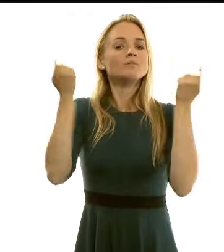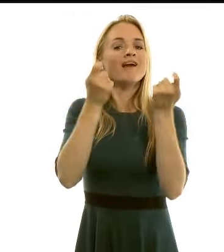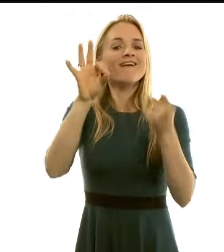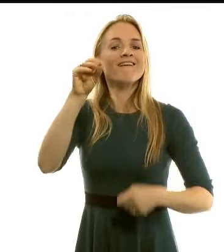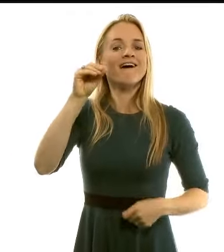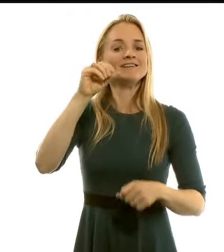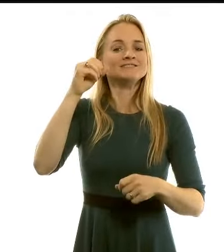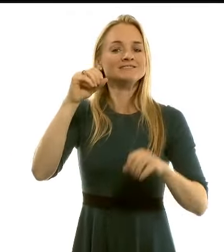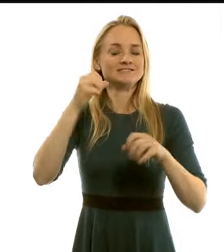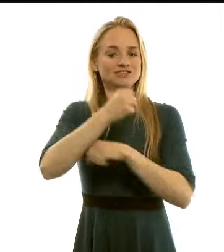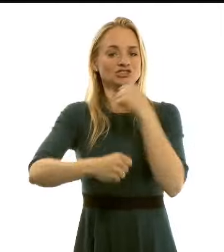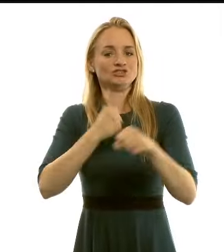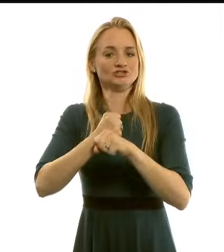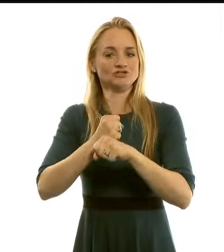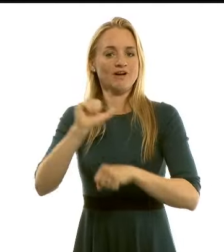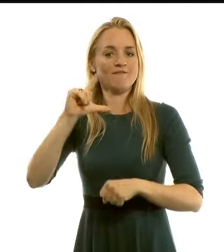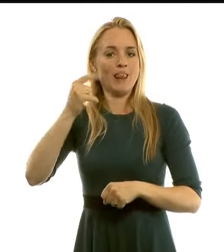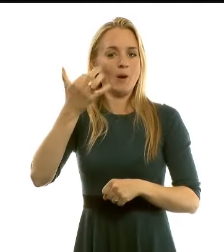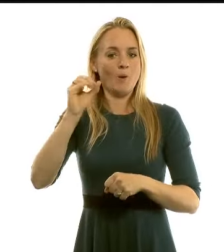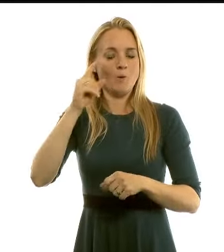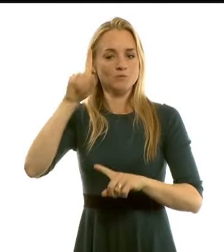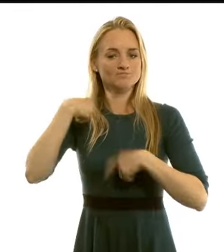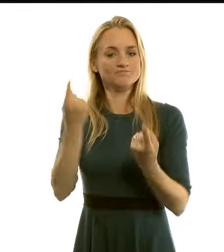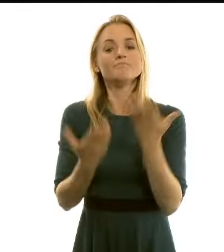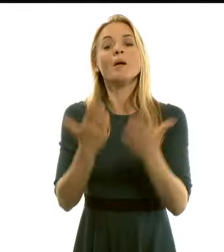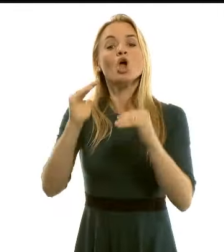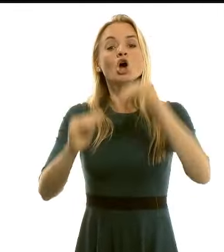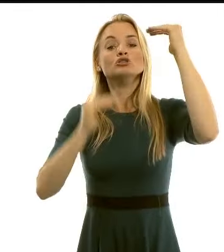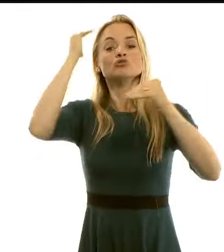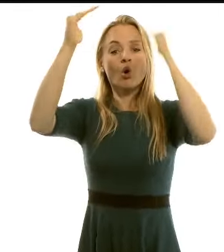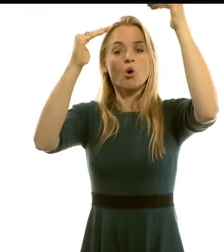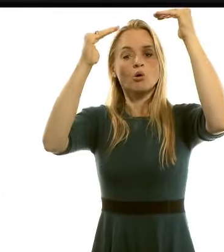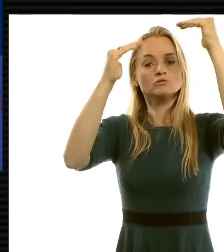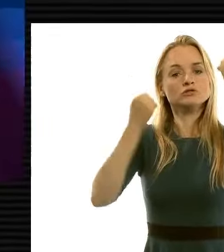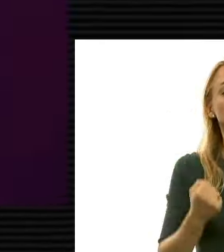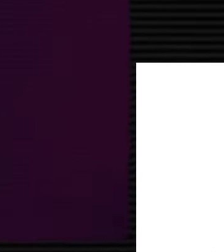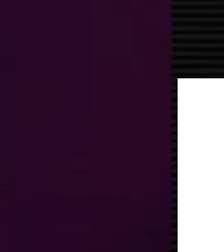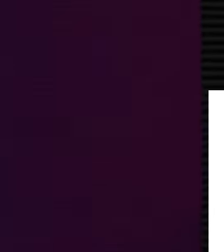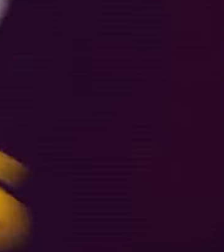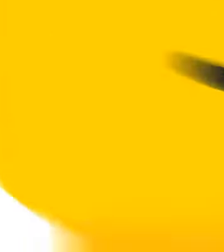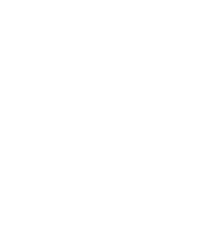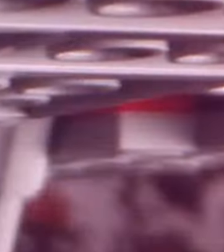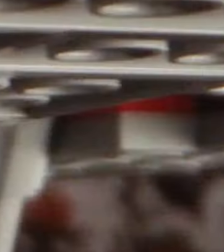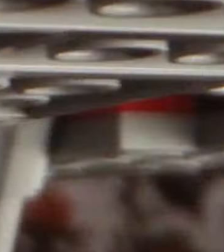few adult fans of LEGO bricks. Yeah, check this out. This is amazing.